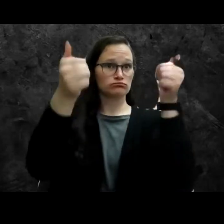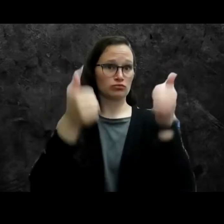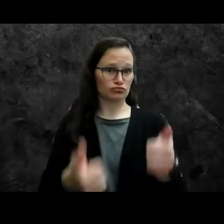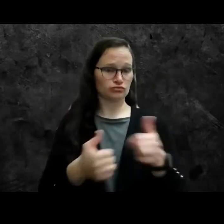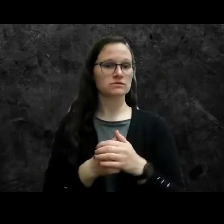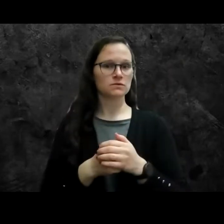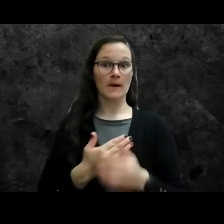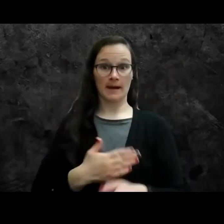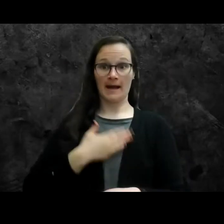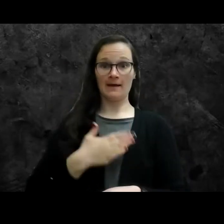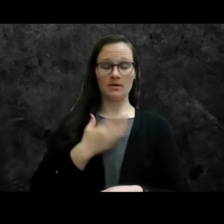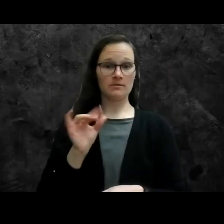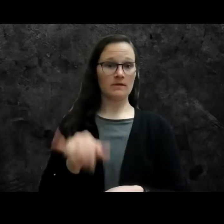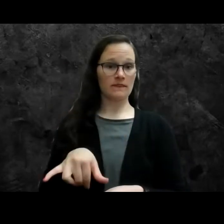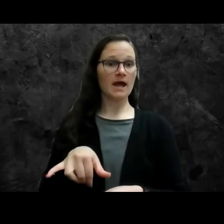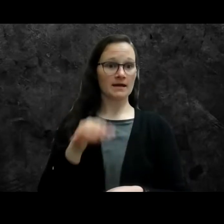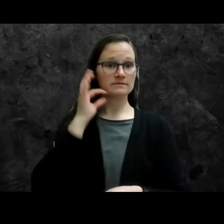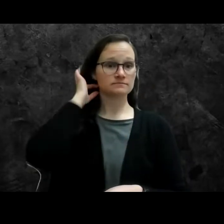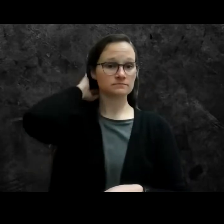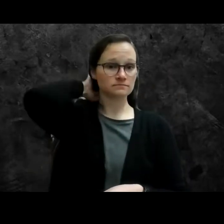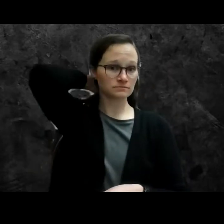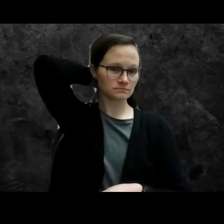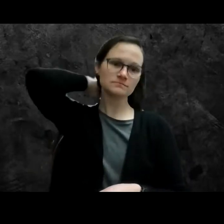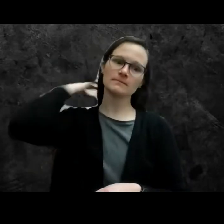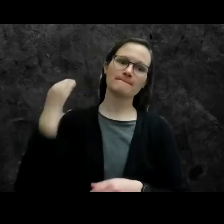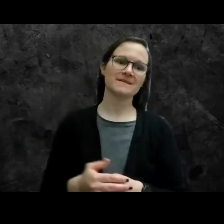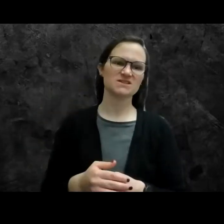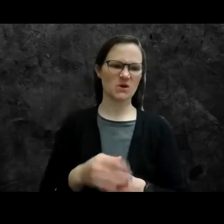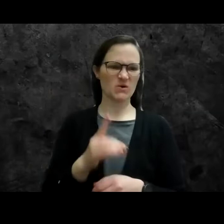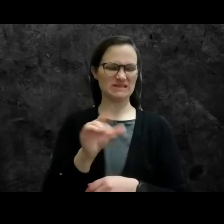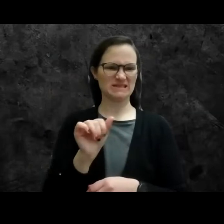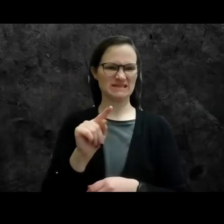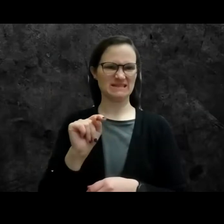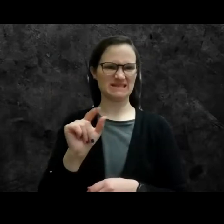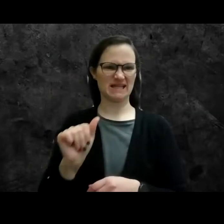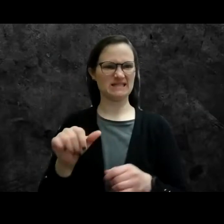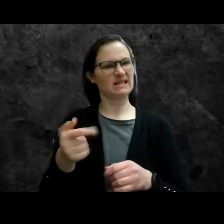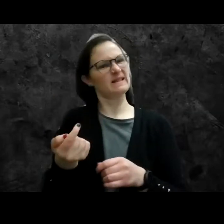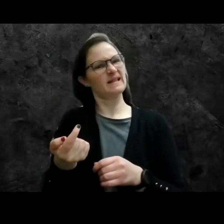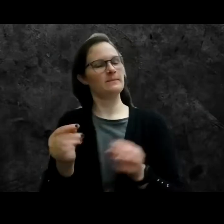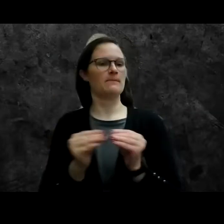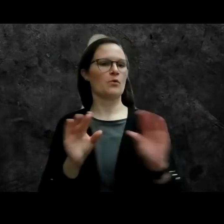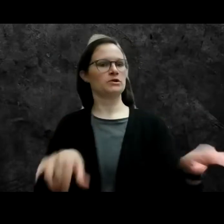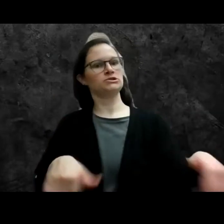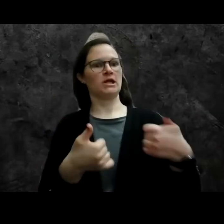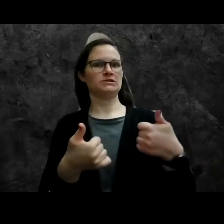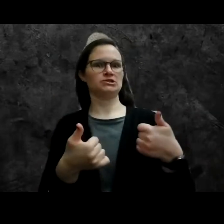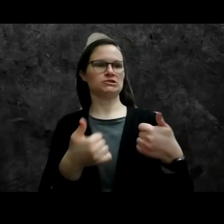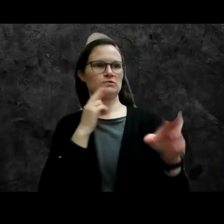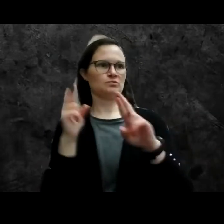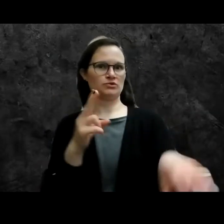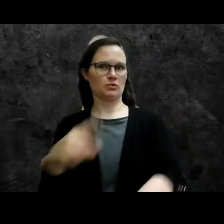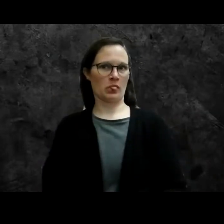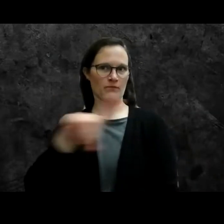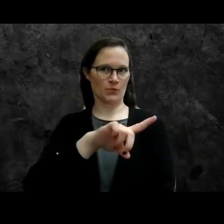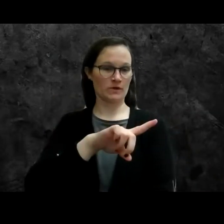way the data transmission has changed, but it's made it a little bit more challenging for us to report to all of you. You may have also heard